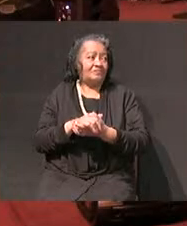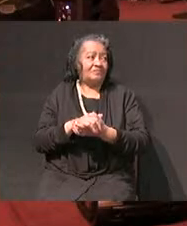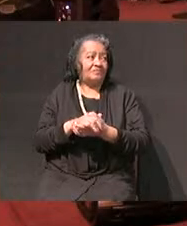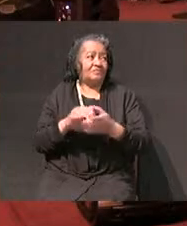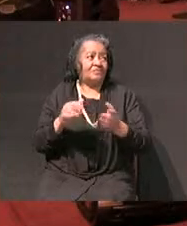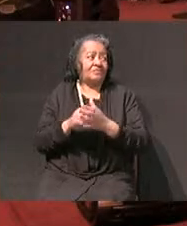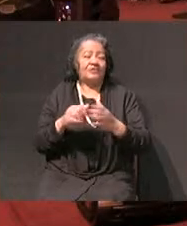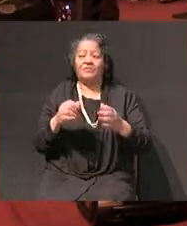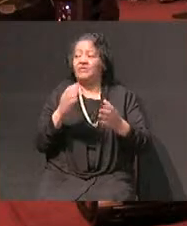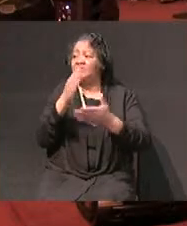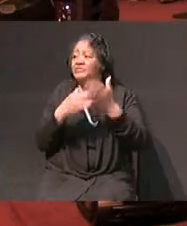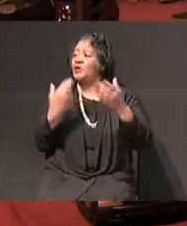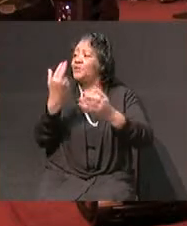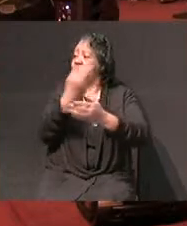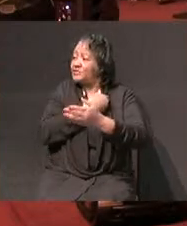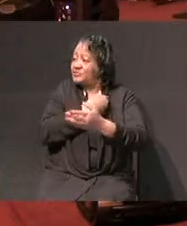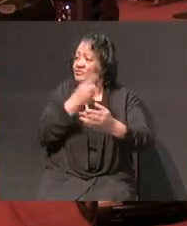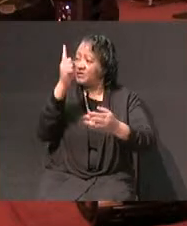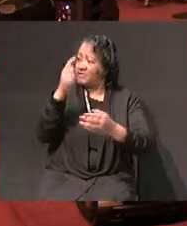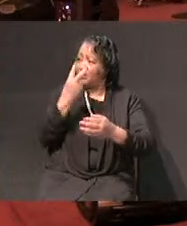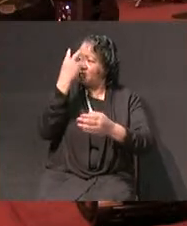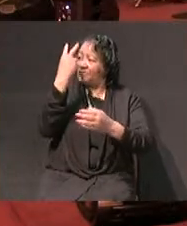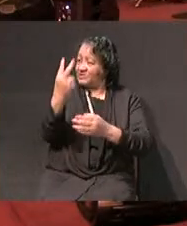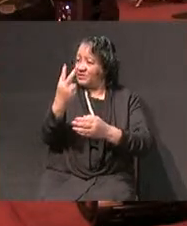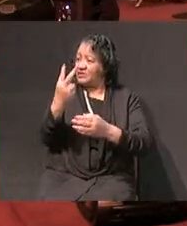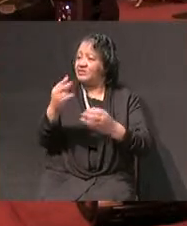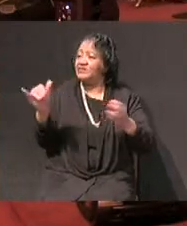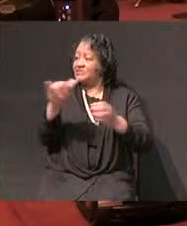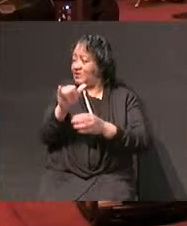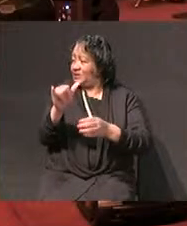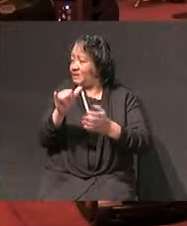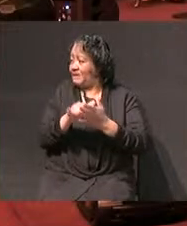As a matter of fact, some of us, we need to see it too.